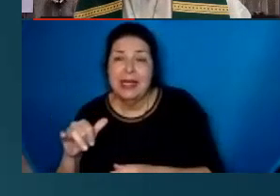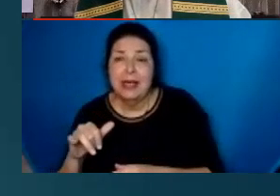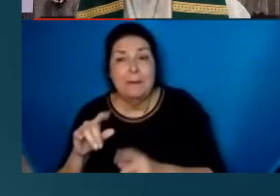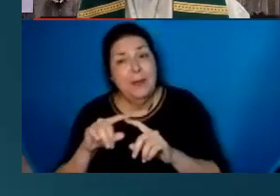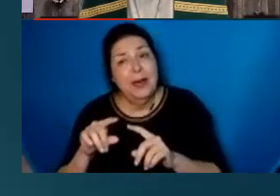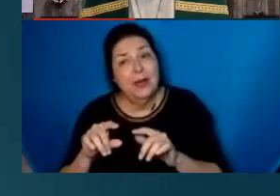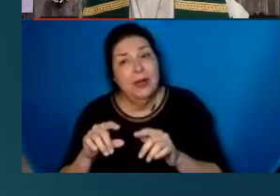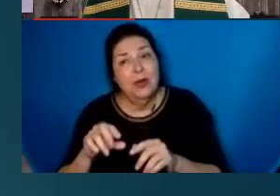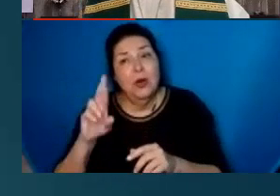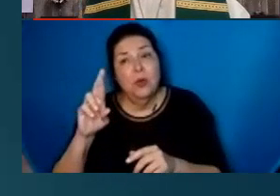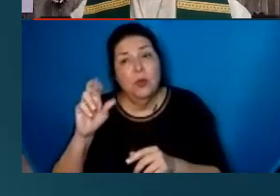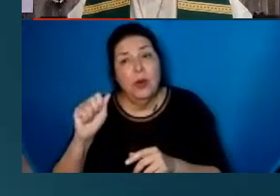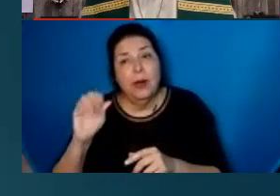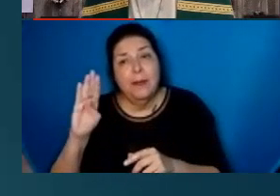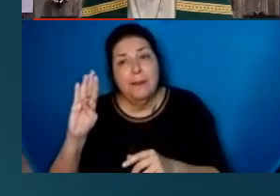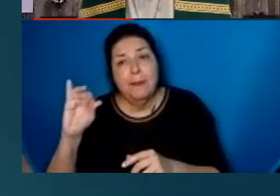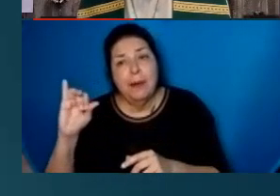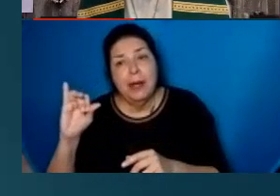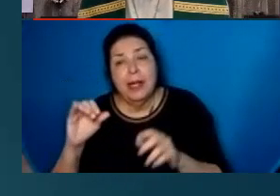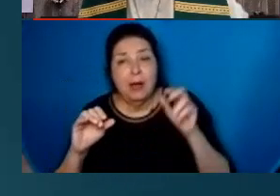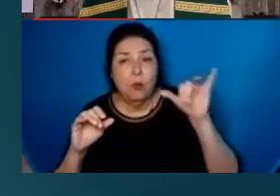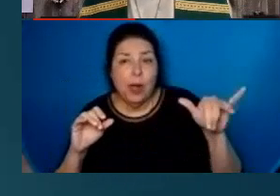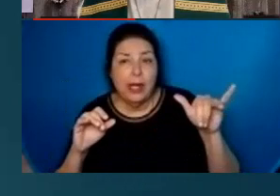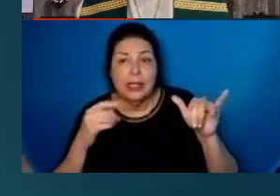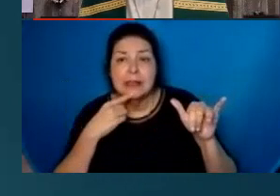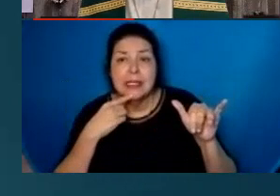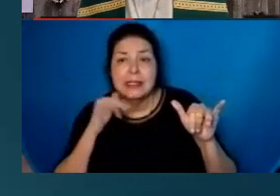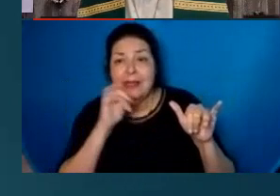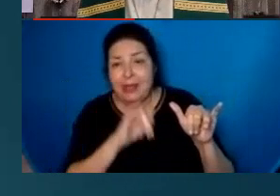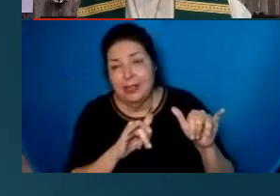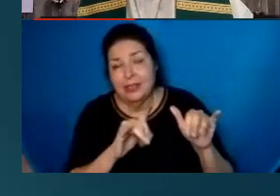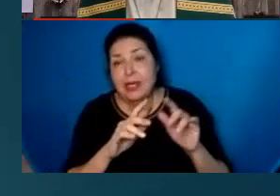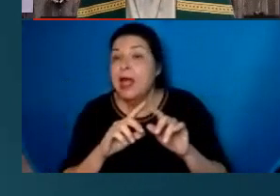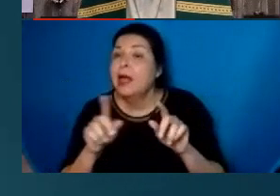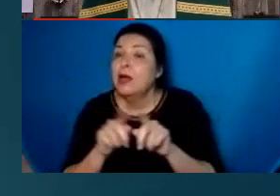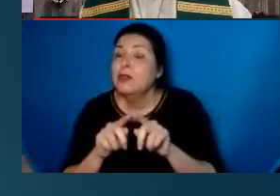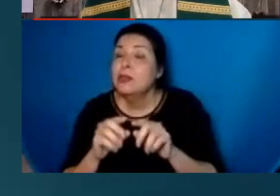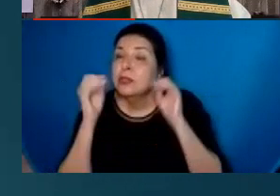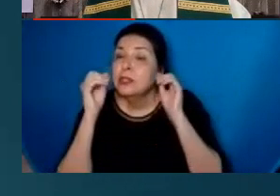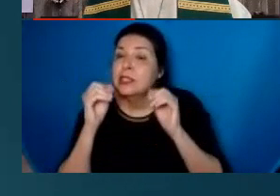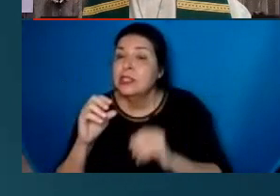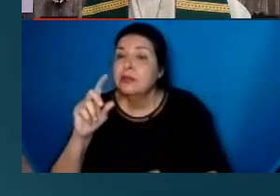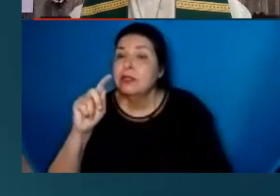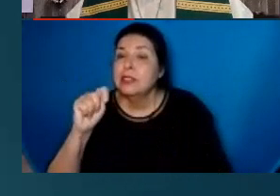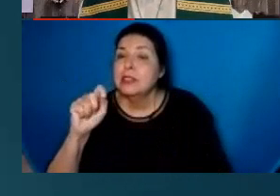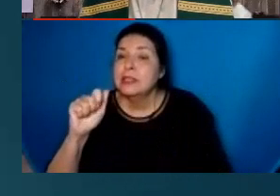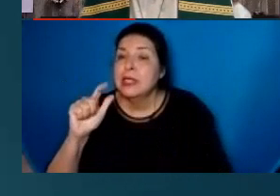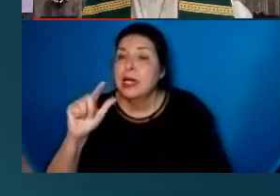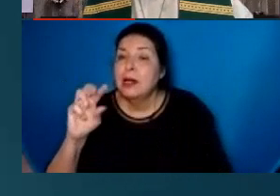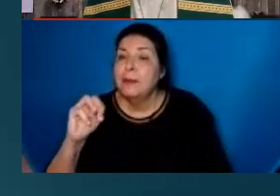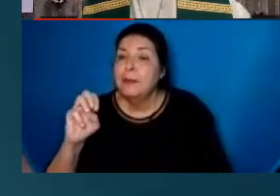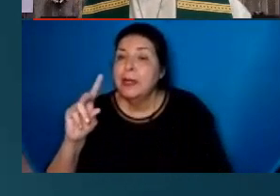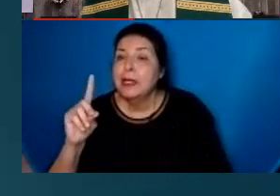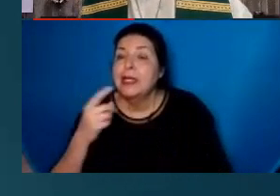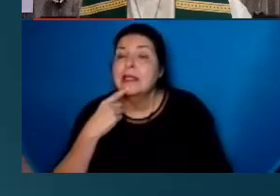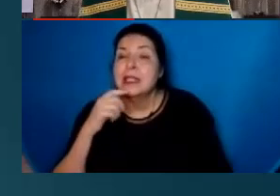this." Then there is the teaching of the Talmud, which says something else. And it seems as though